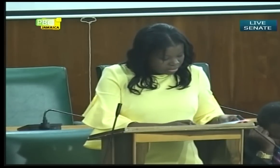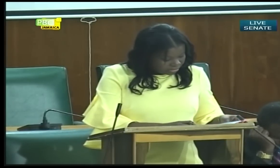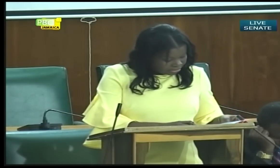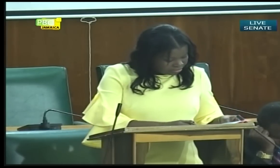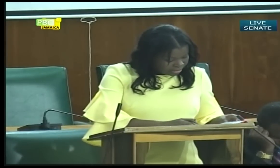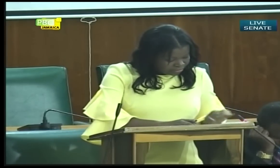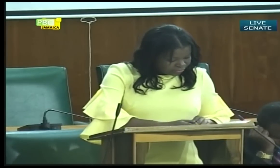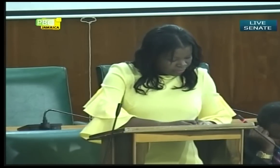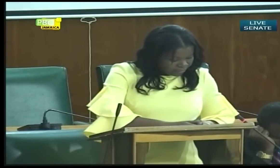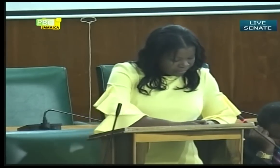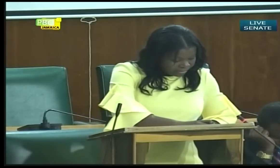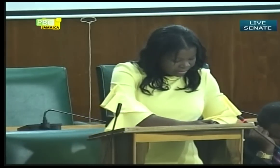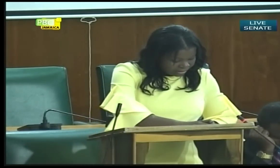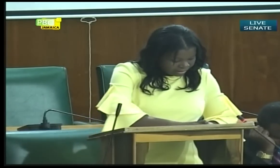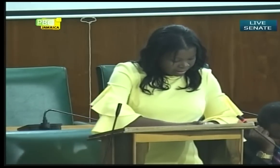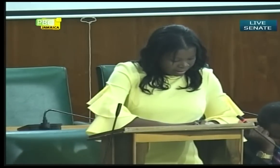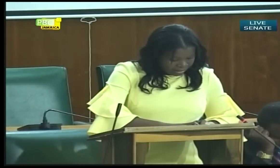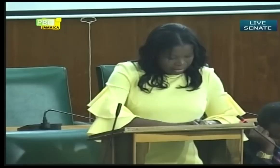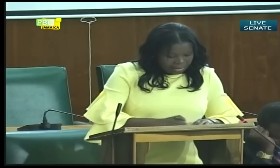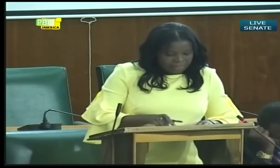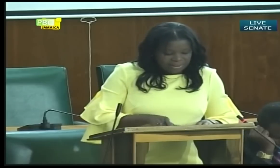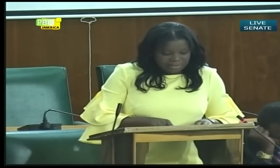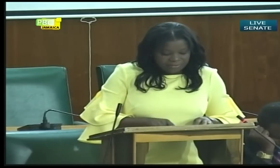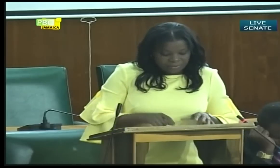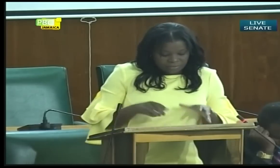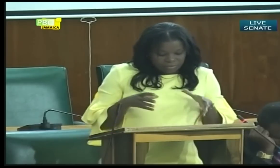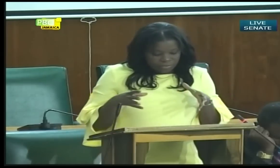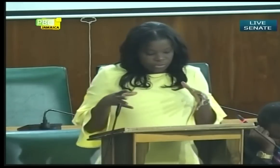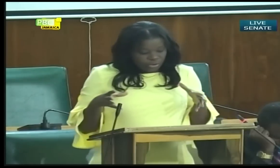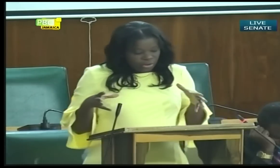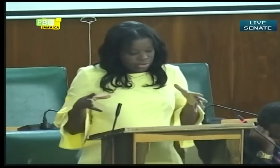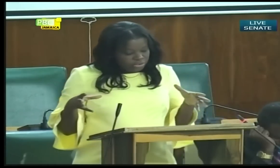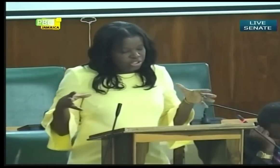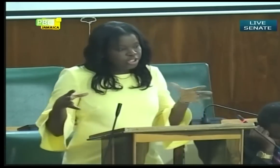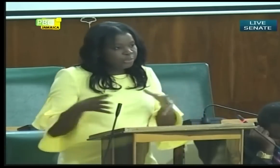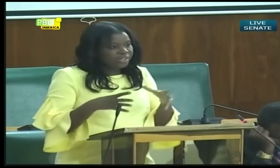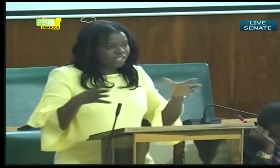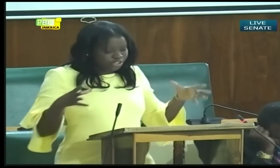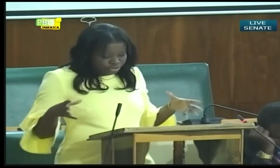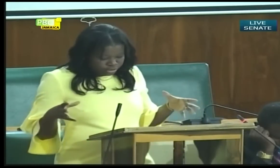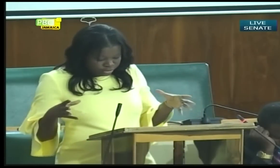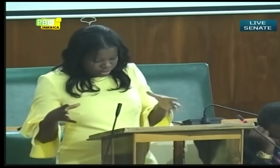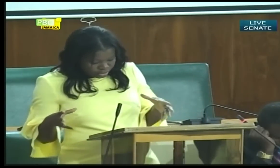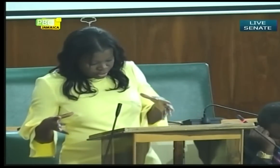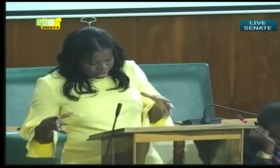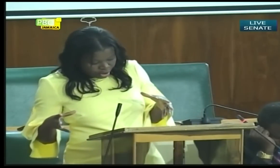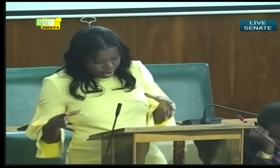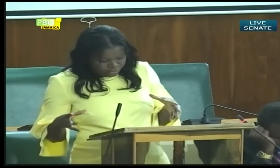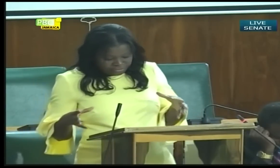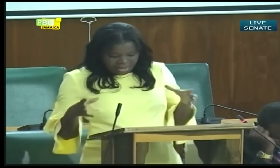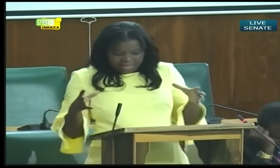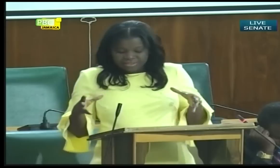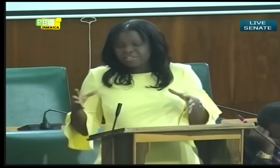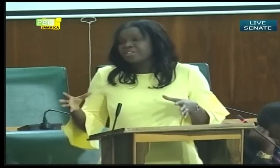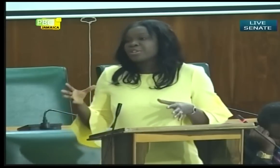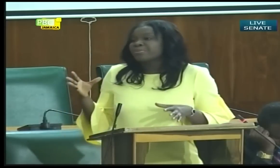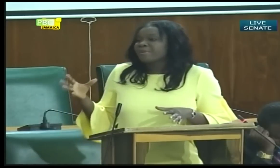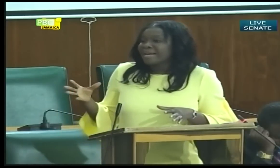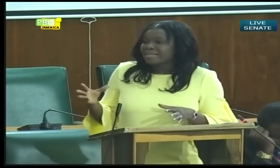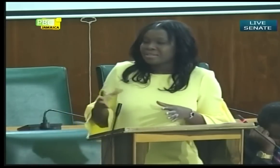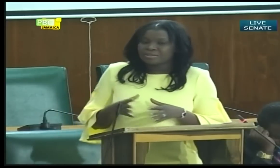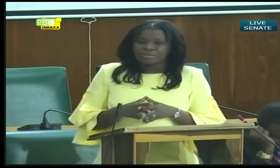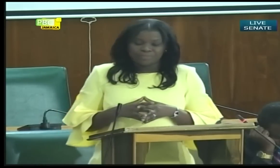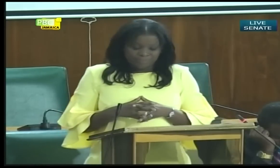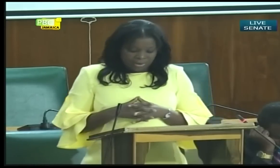subsections 3 and 4, I believe, sought to deal with the issue of the anti-heirship